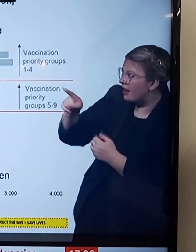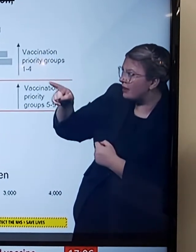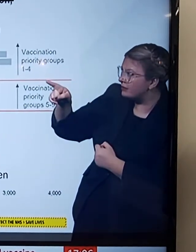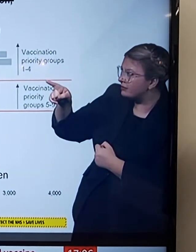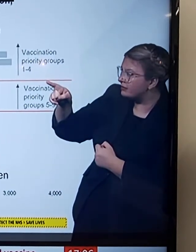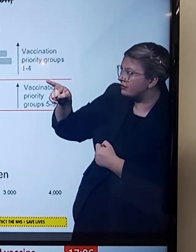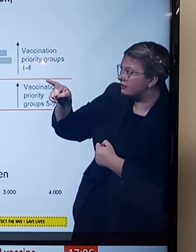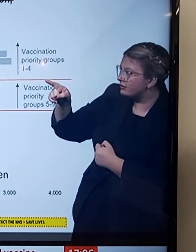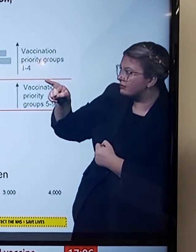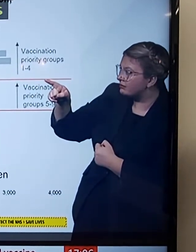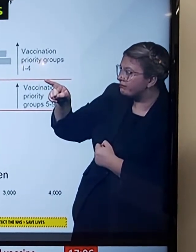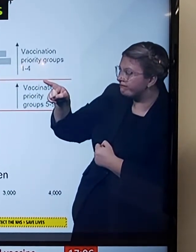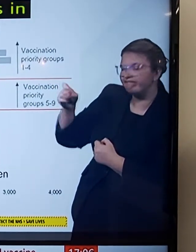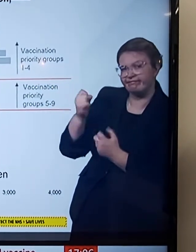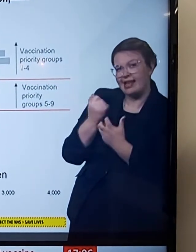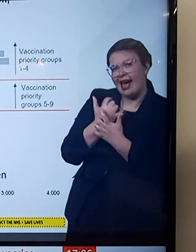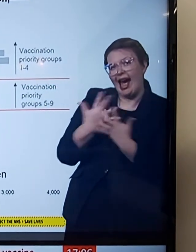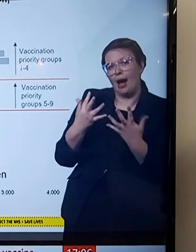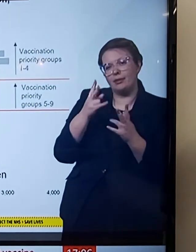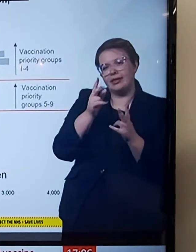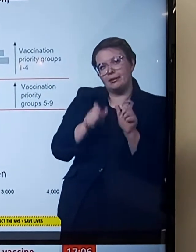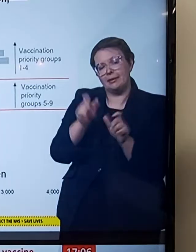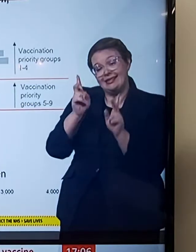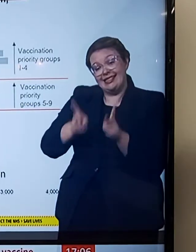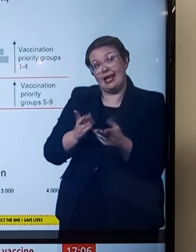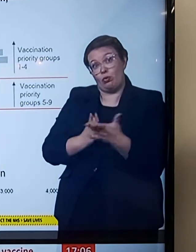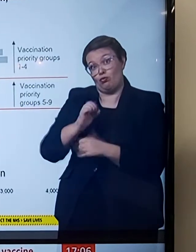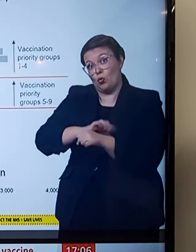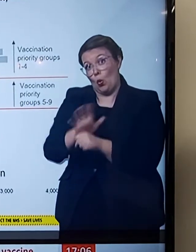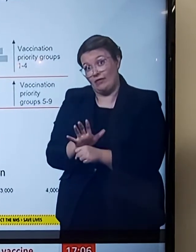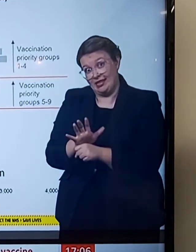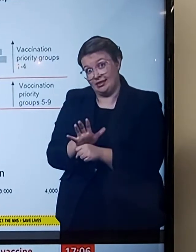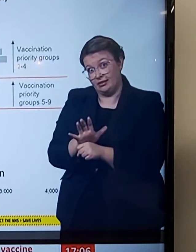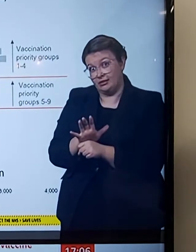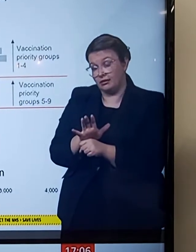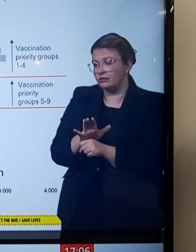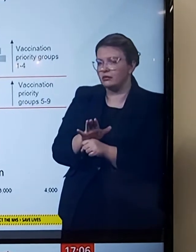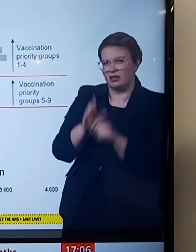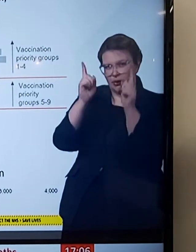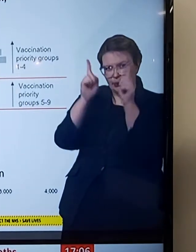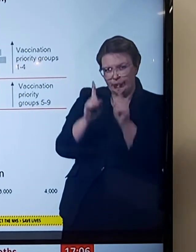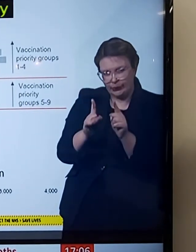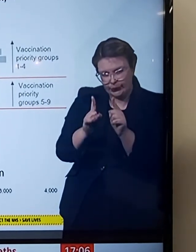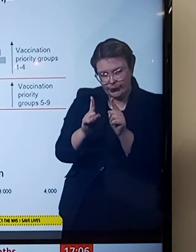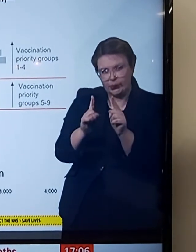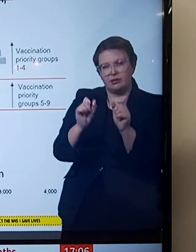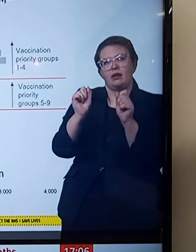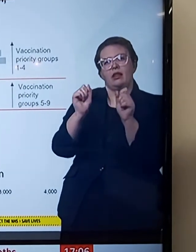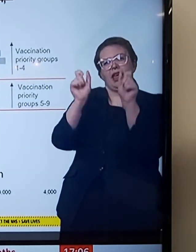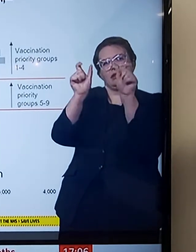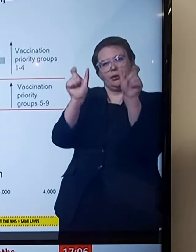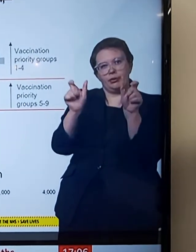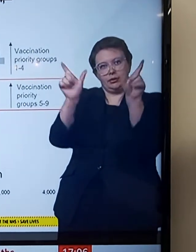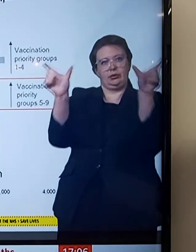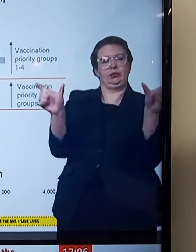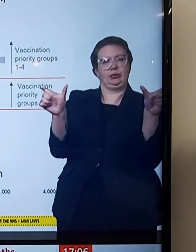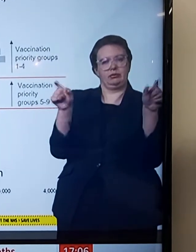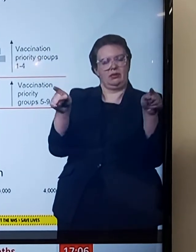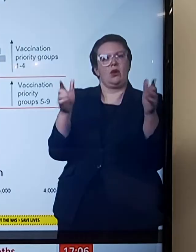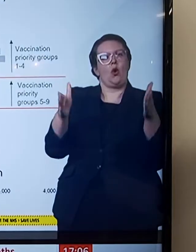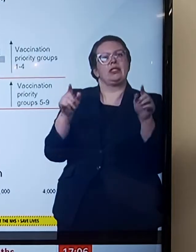the people who have sadly died from COVID, and in the wider bars, these are everybody who's died from COVID to hospital. And this is